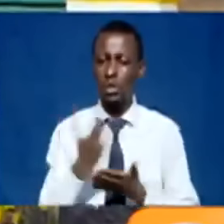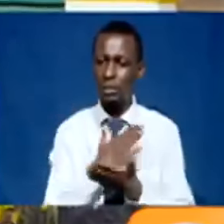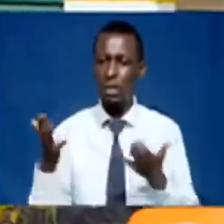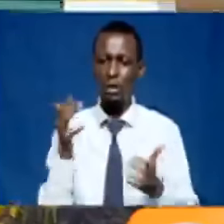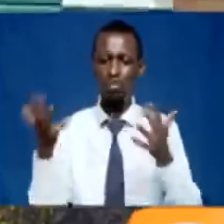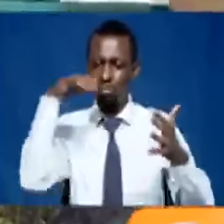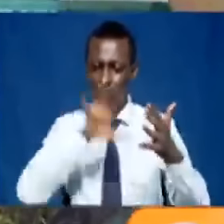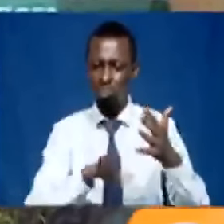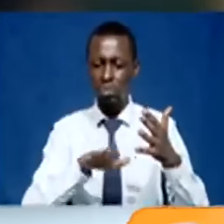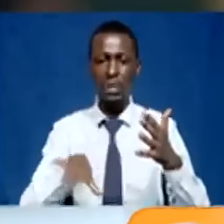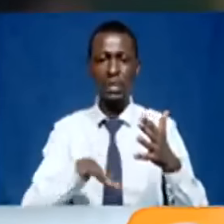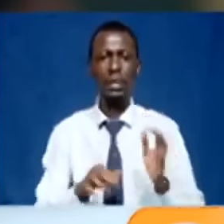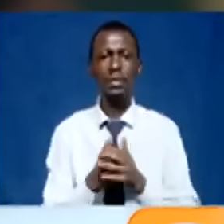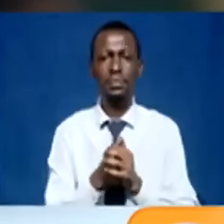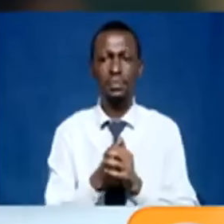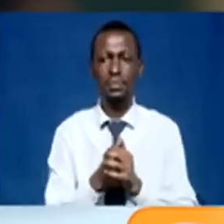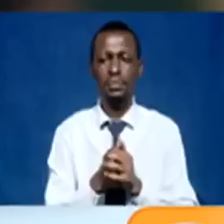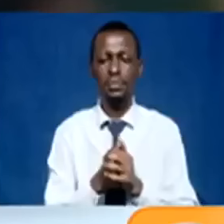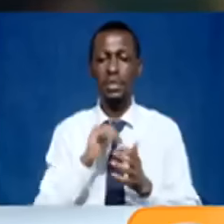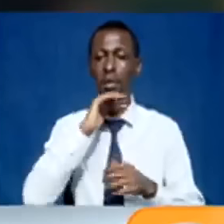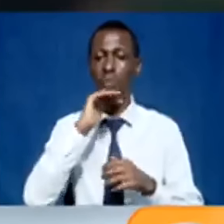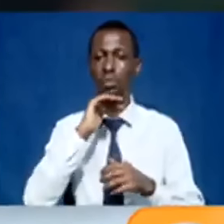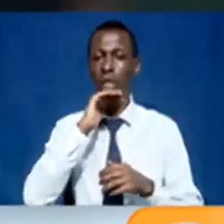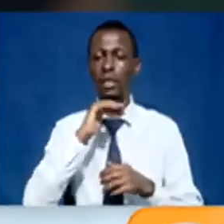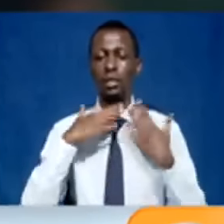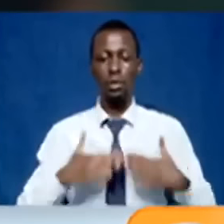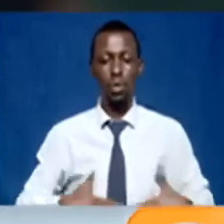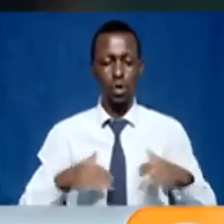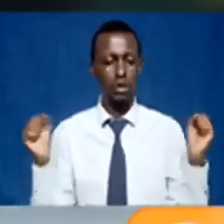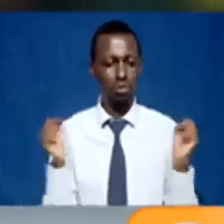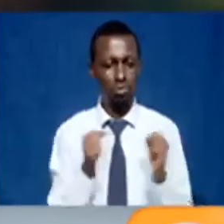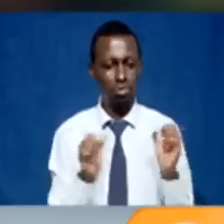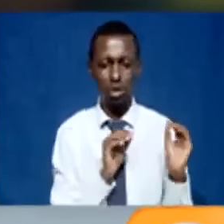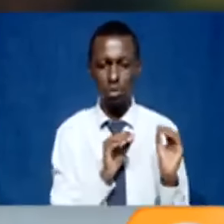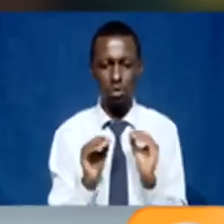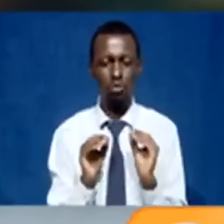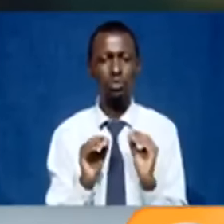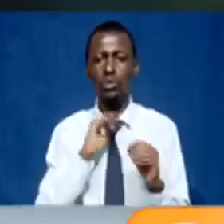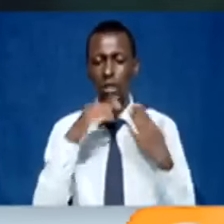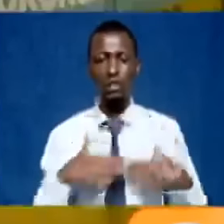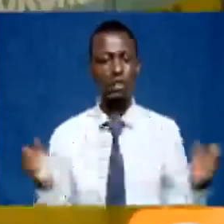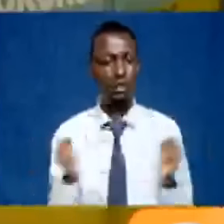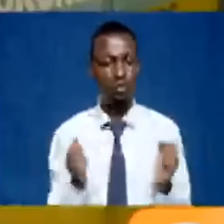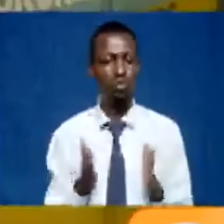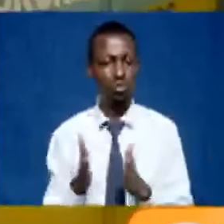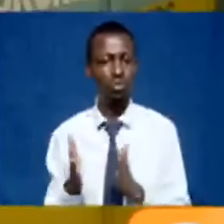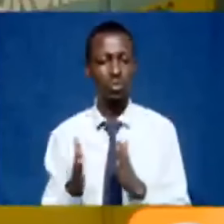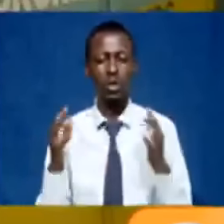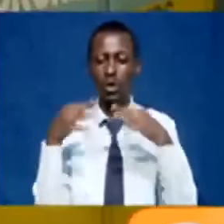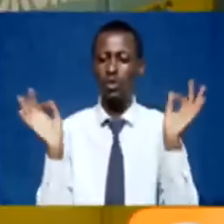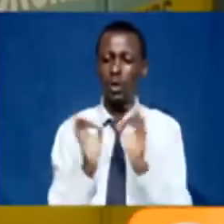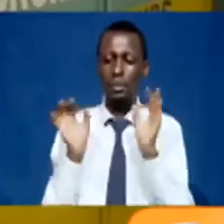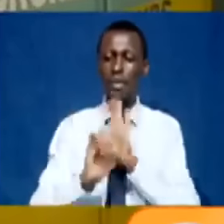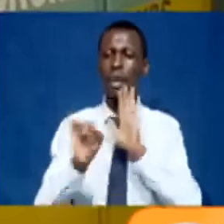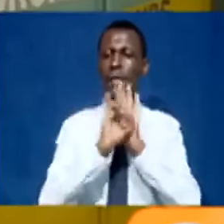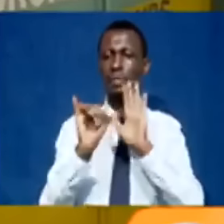The remains, which were taken to city mortuary, have since been identified positively by the family of the deceased, who declined to talk to the